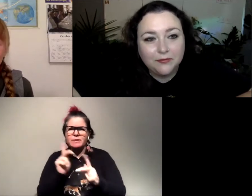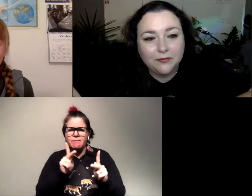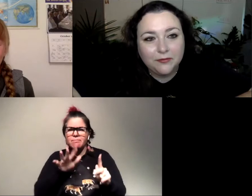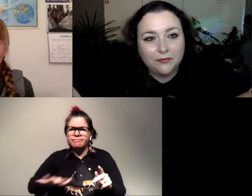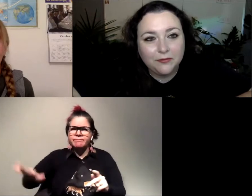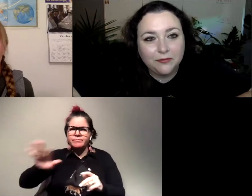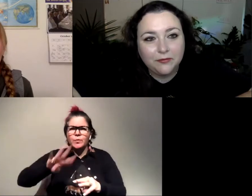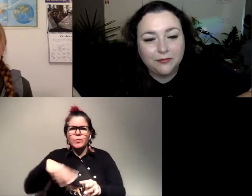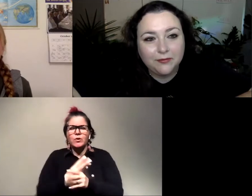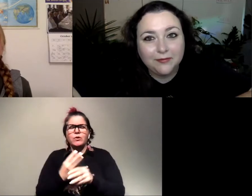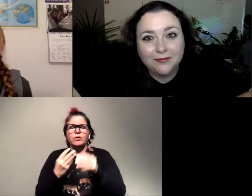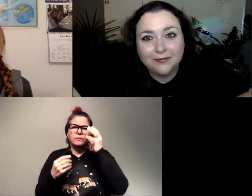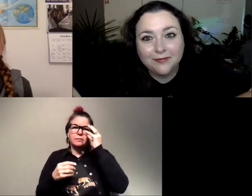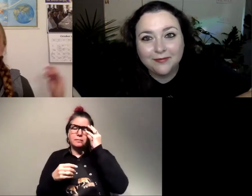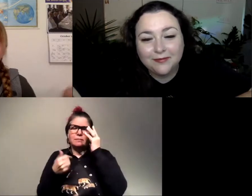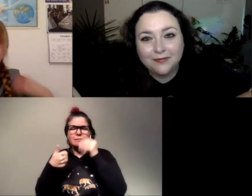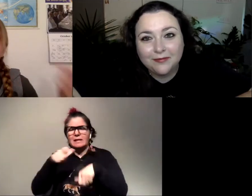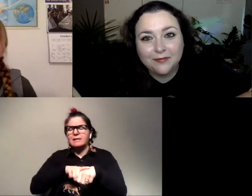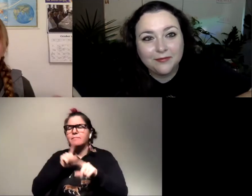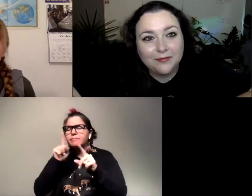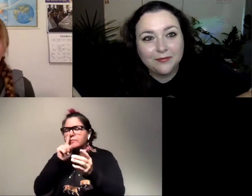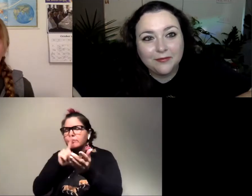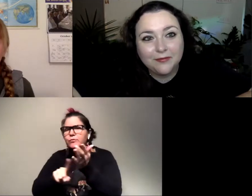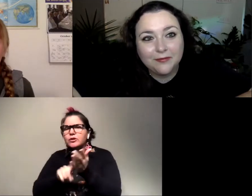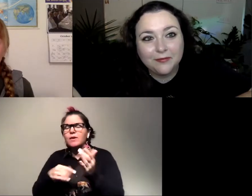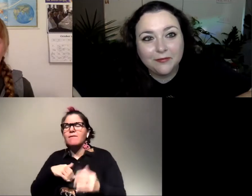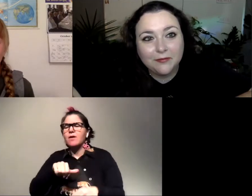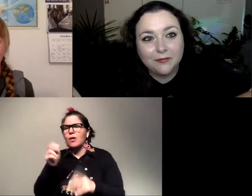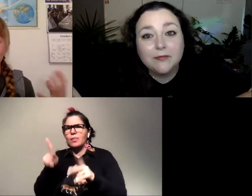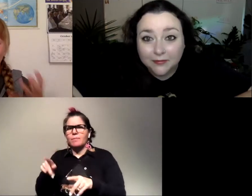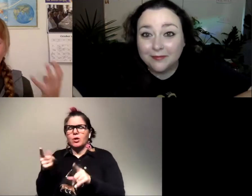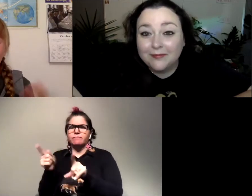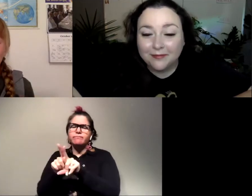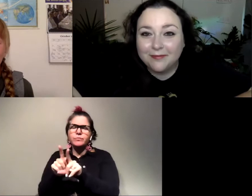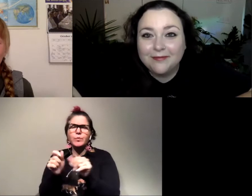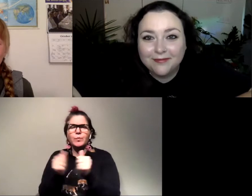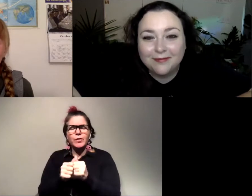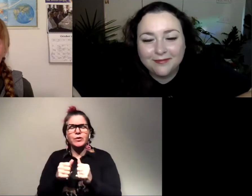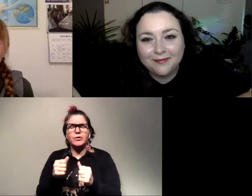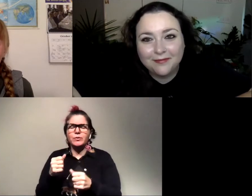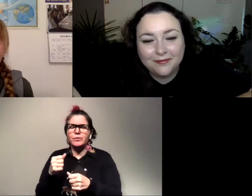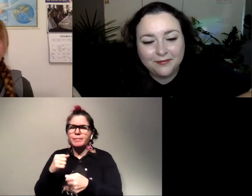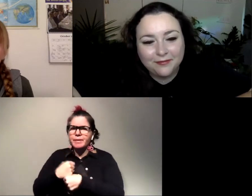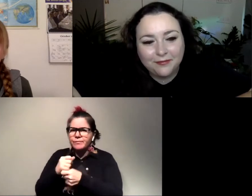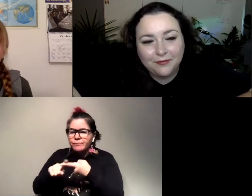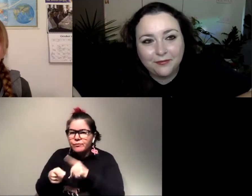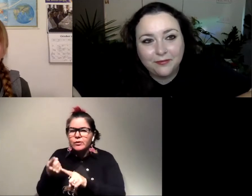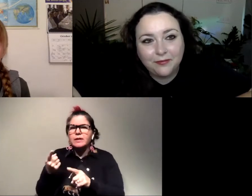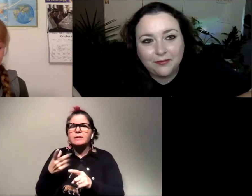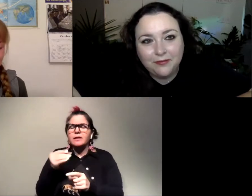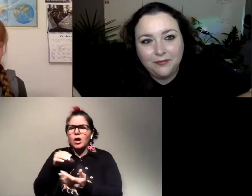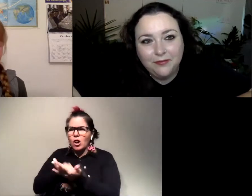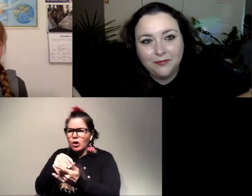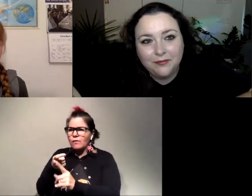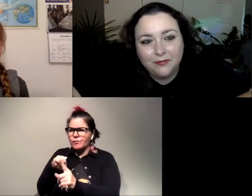world. Every time we go out to do our research, there's at least one other person who's there with you. So you form these friendships, and I've learned so much from